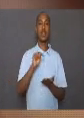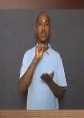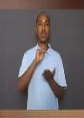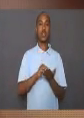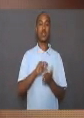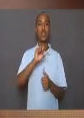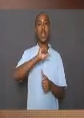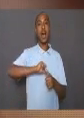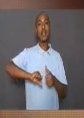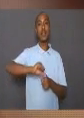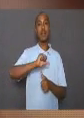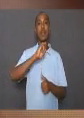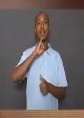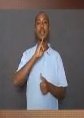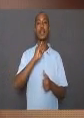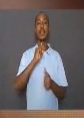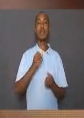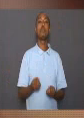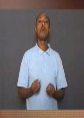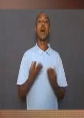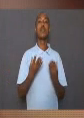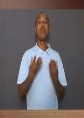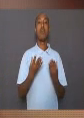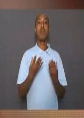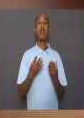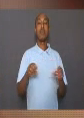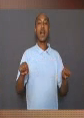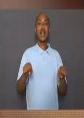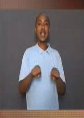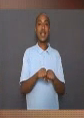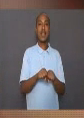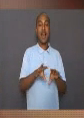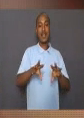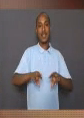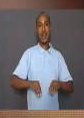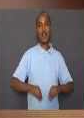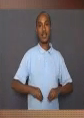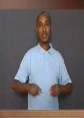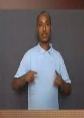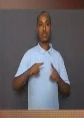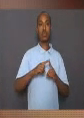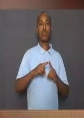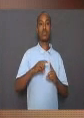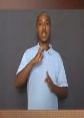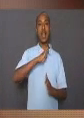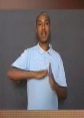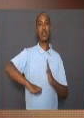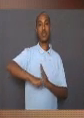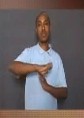of the atom is much more magnetically attracted to the